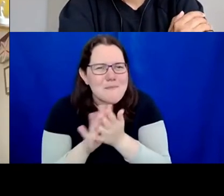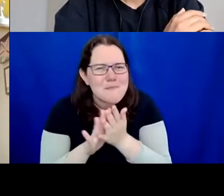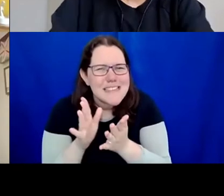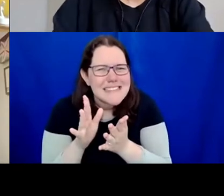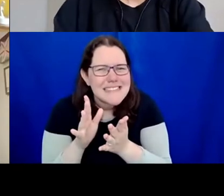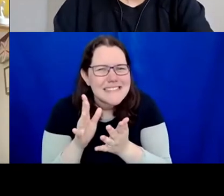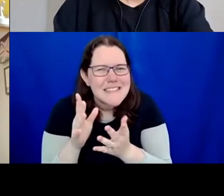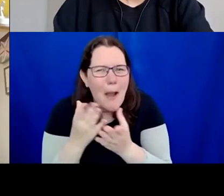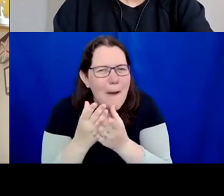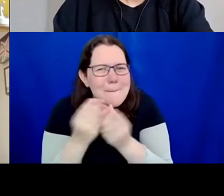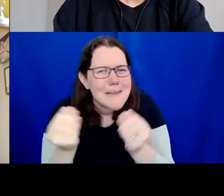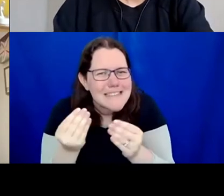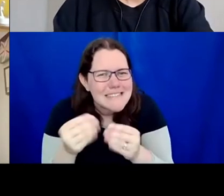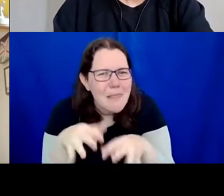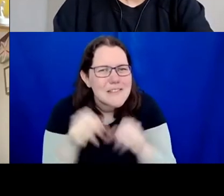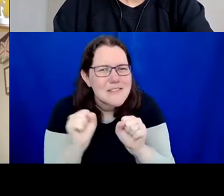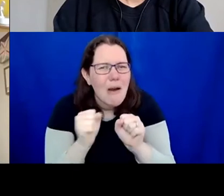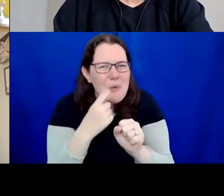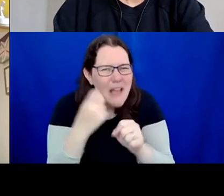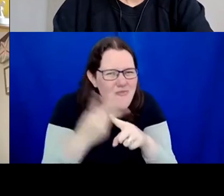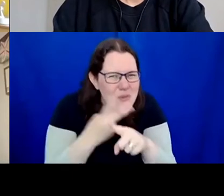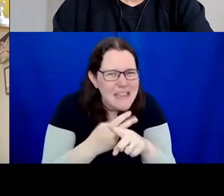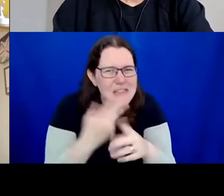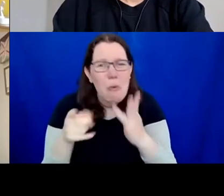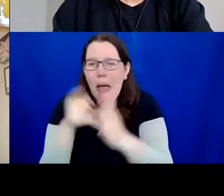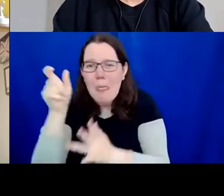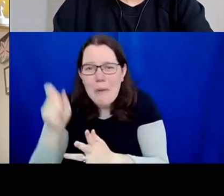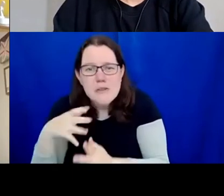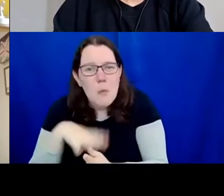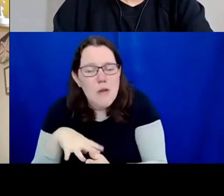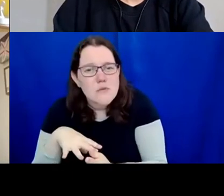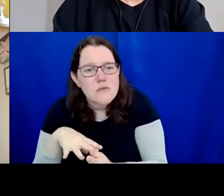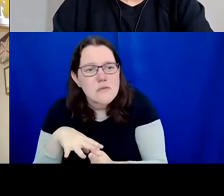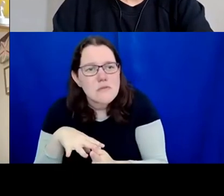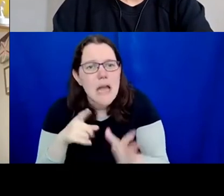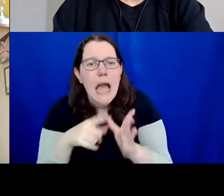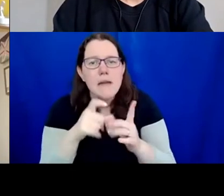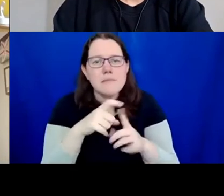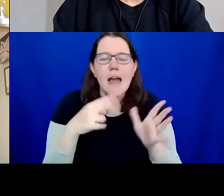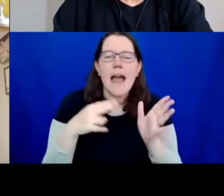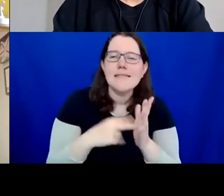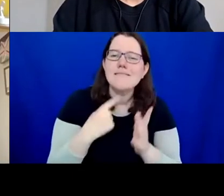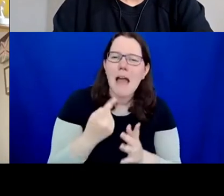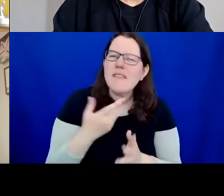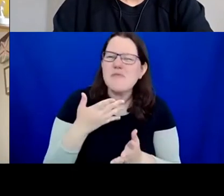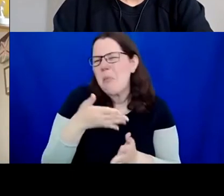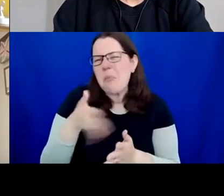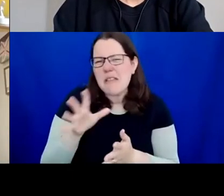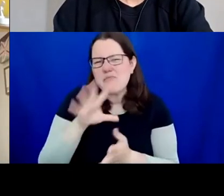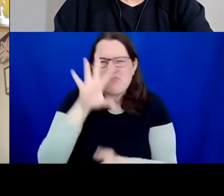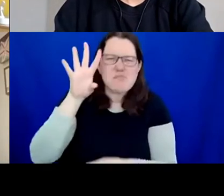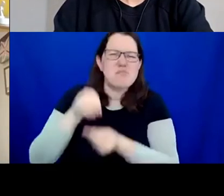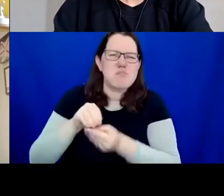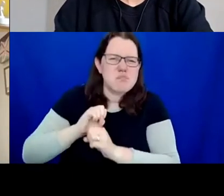somebody else could, either you could repeat the start. I was just recapping. I was just recapping on the nature of empathy